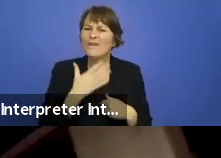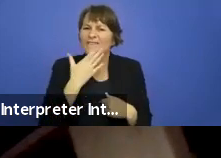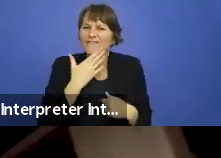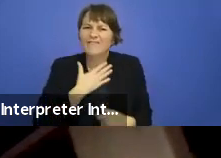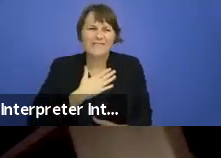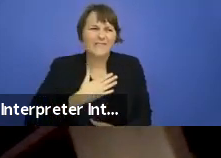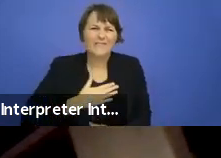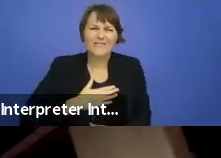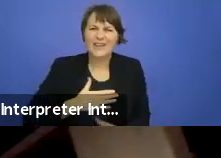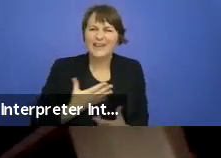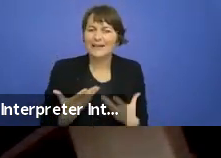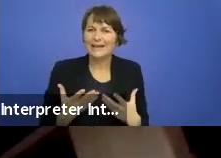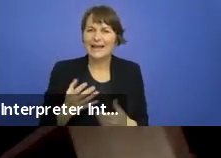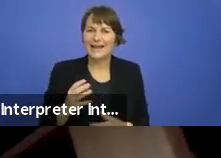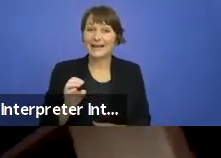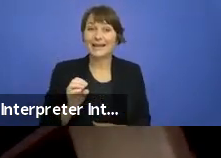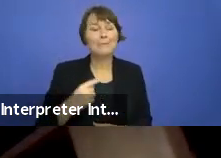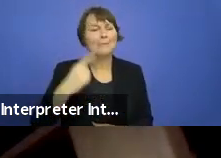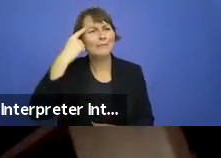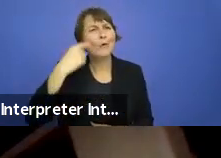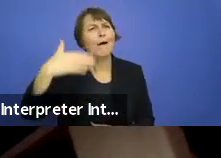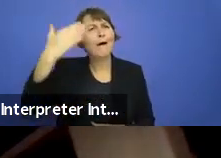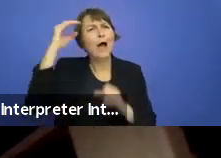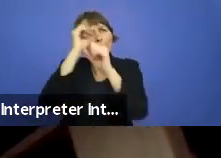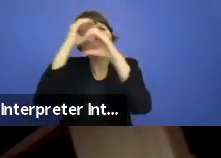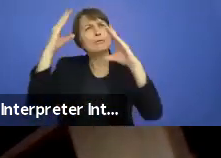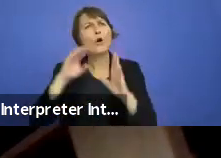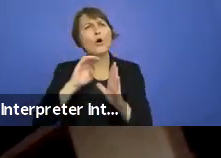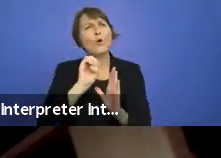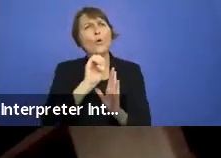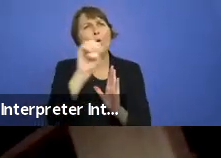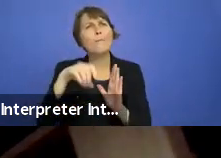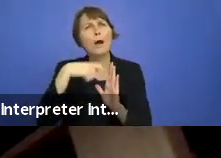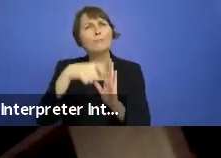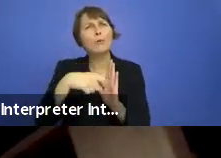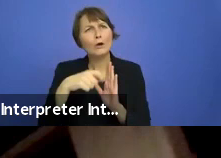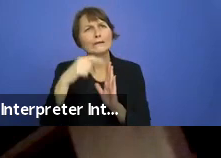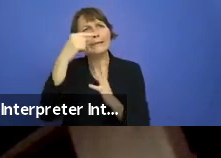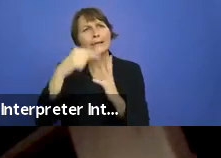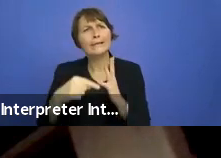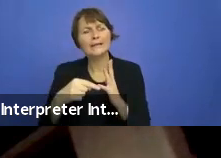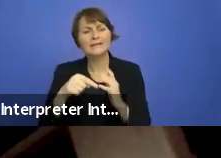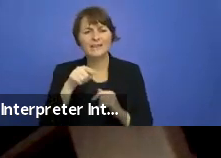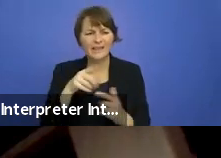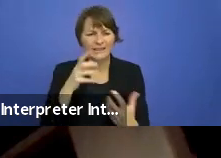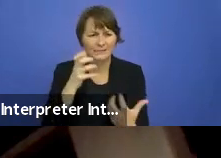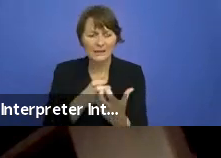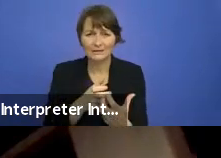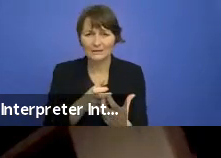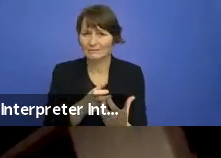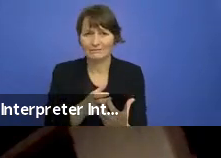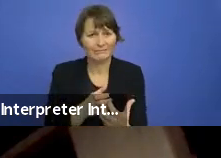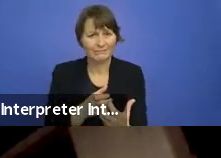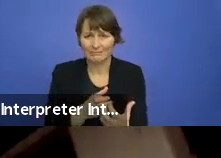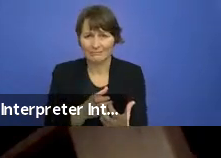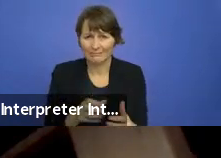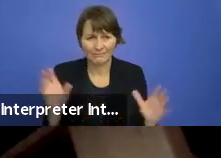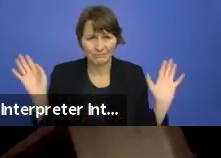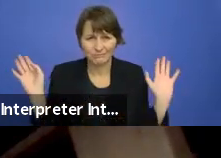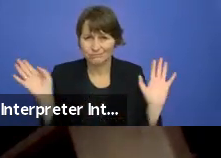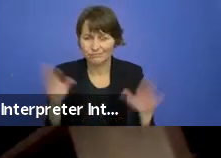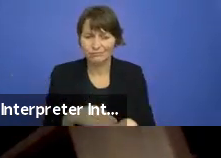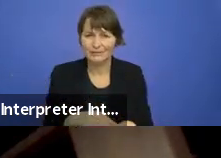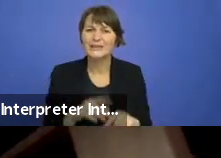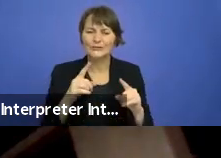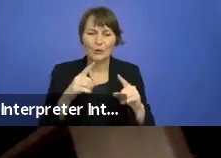The questions that we had wrestled with in our rehearsal rooms were now the questions in everyone's minds. What is the nature of collective